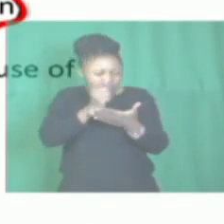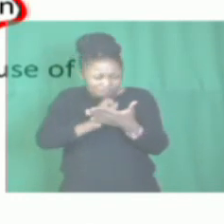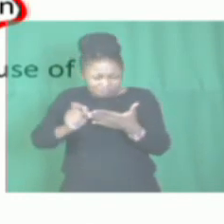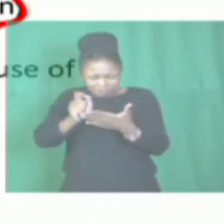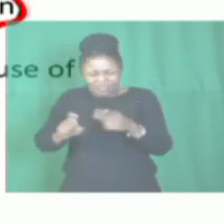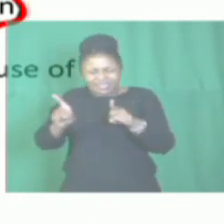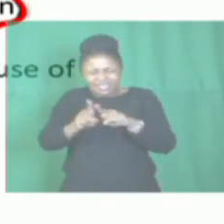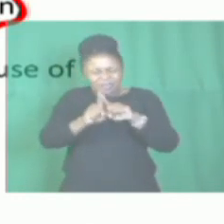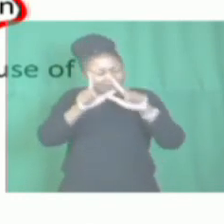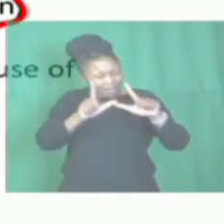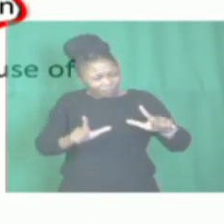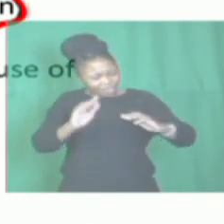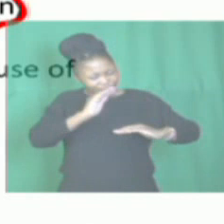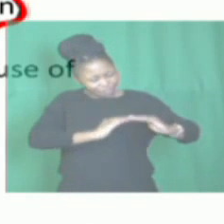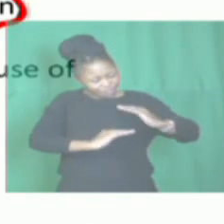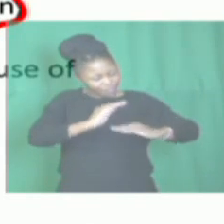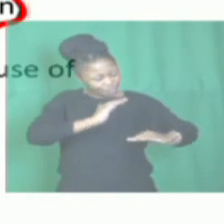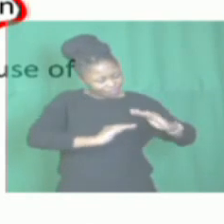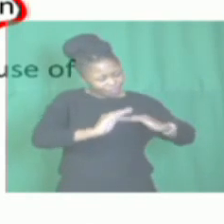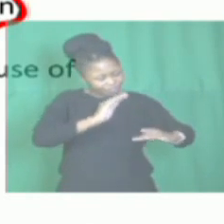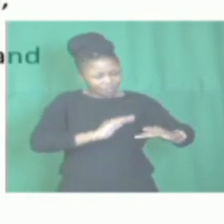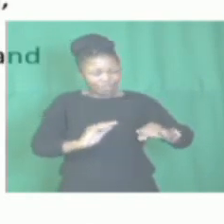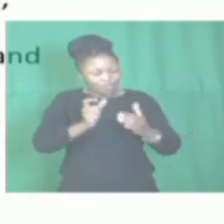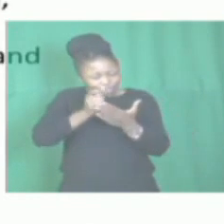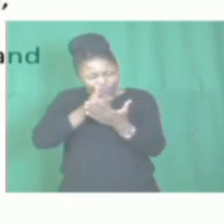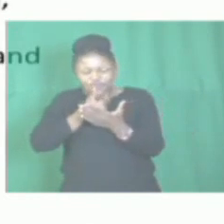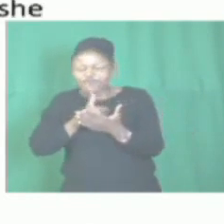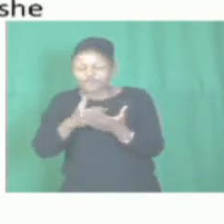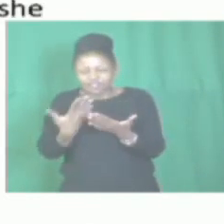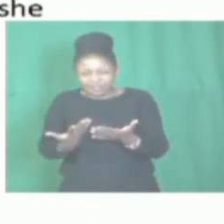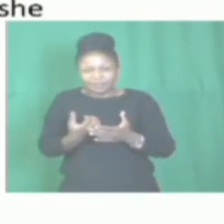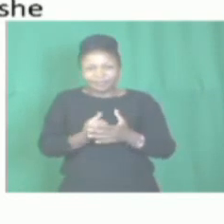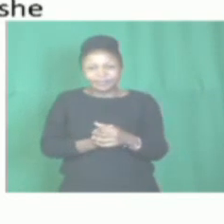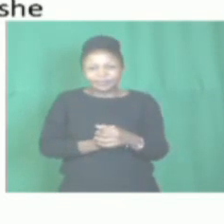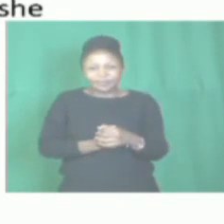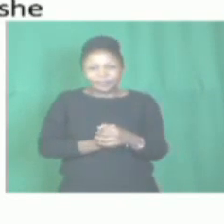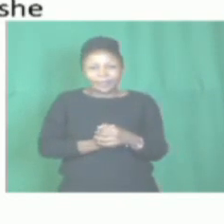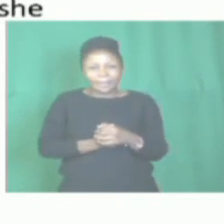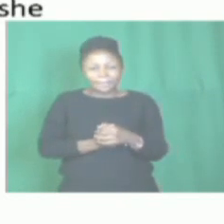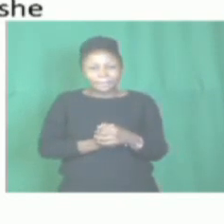I hope I am clear. Let us move on. Okay?